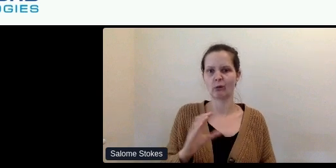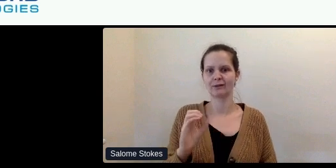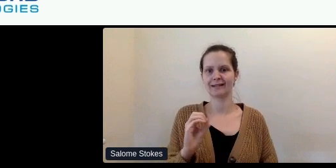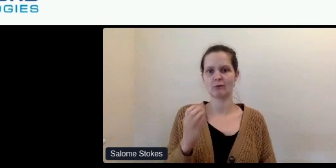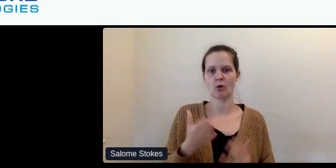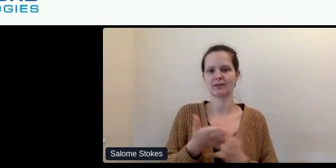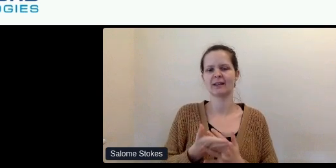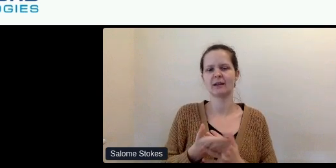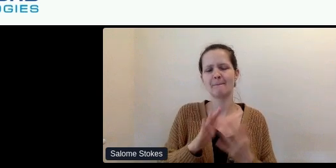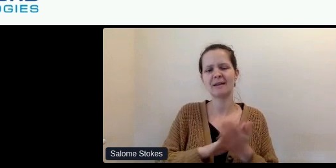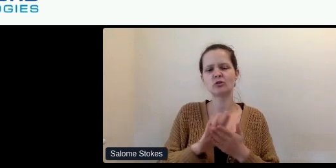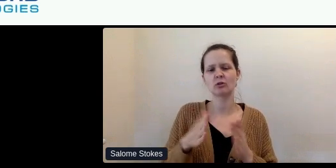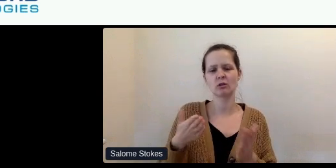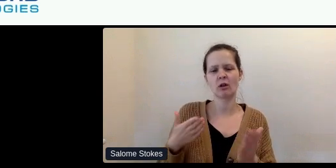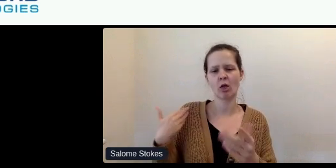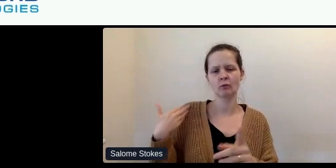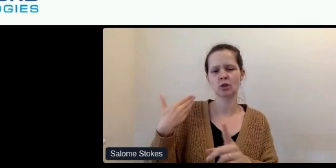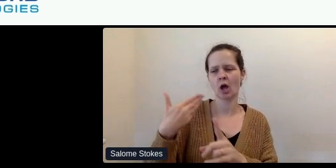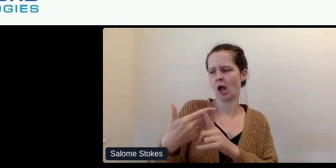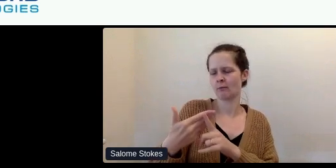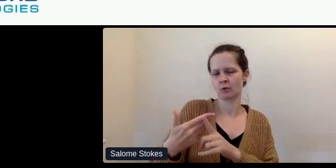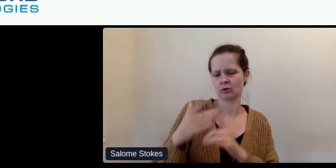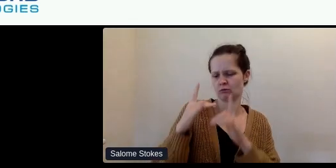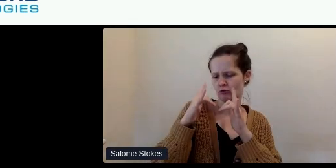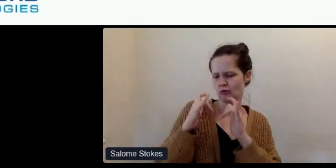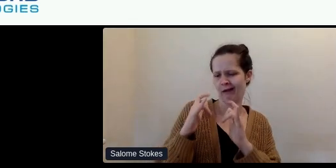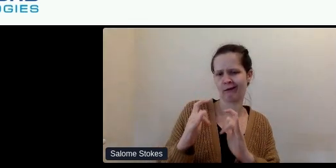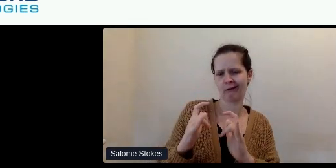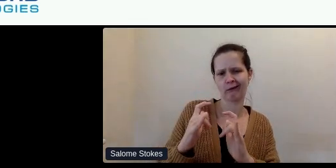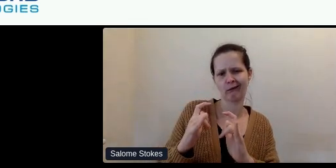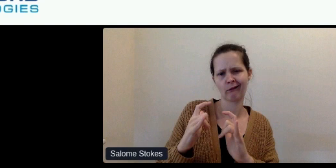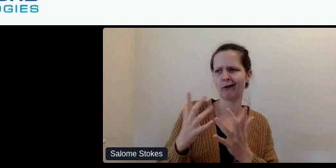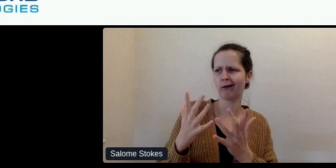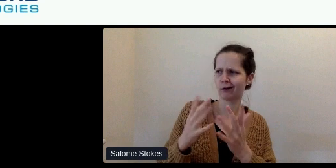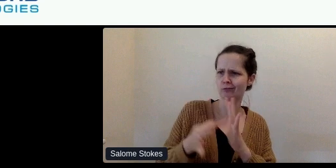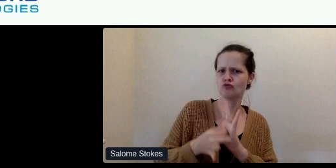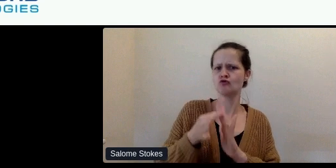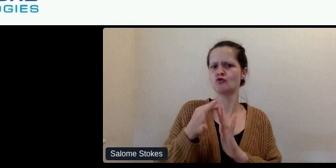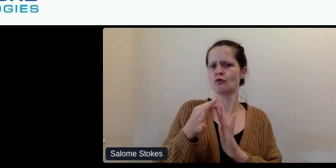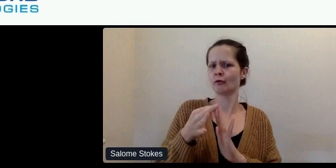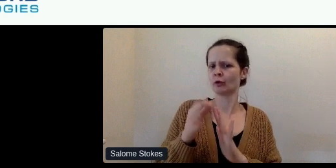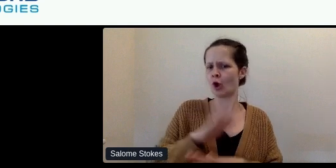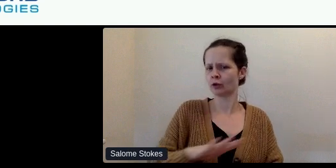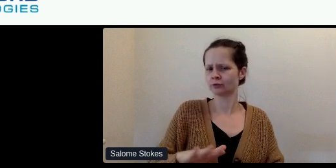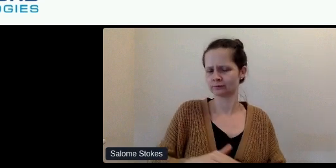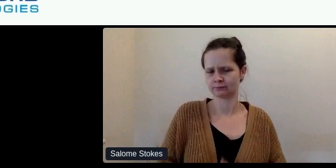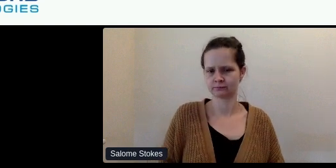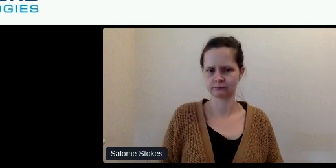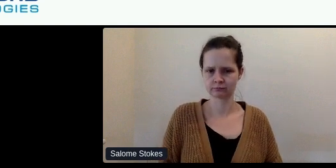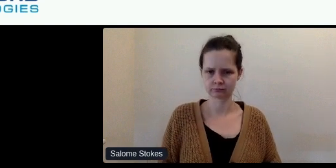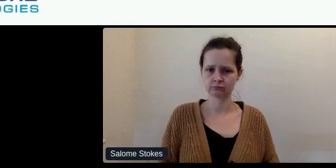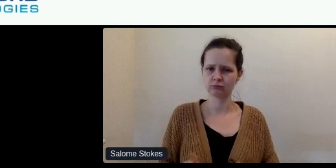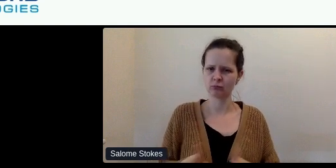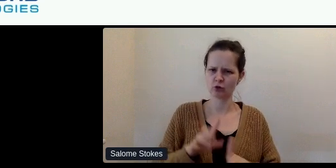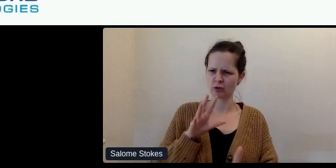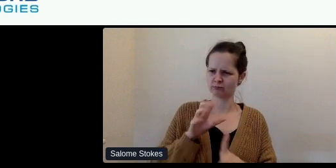time. And it also helps you identify trends and issues. So one of the things that you can do by monitoring progress is identify,